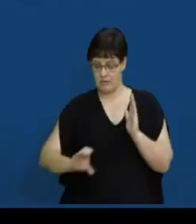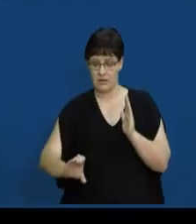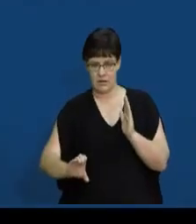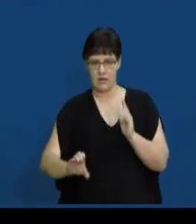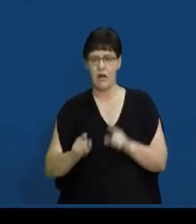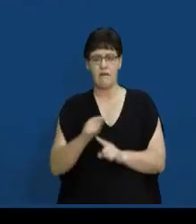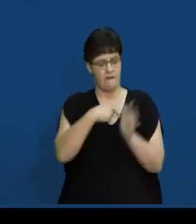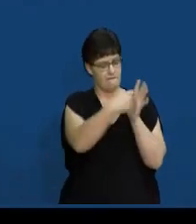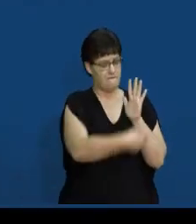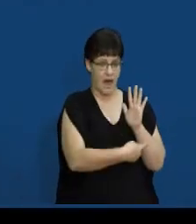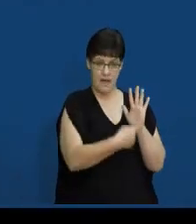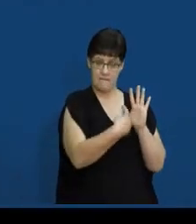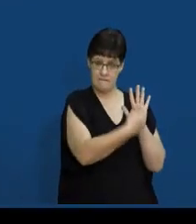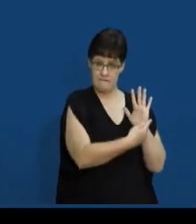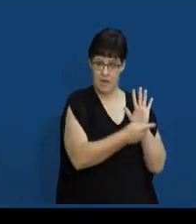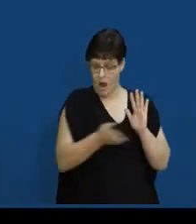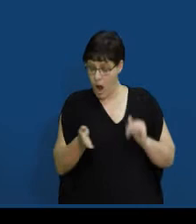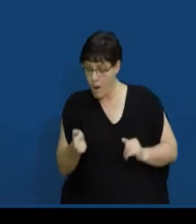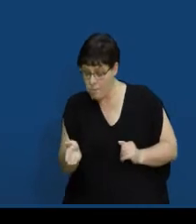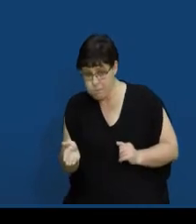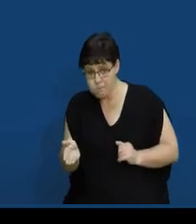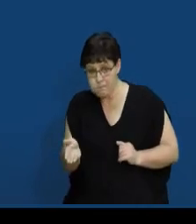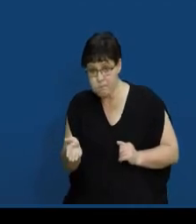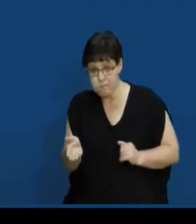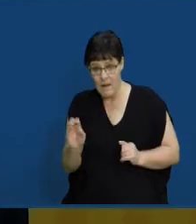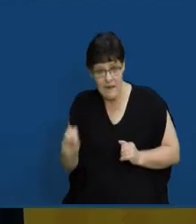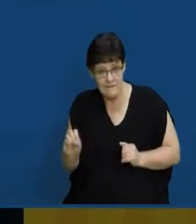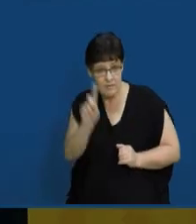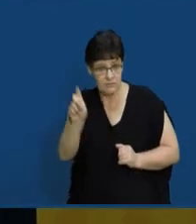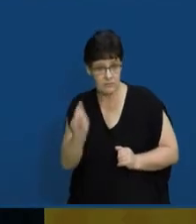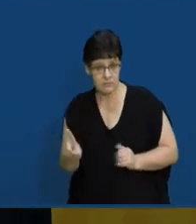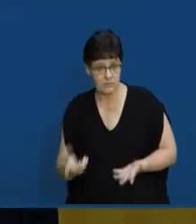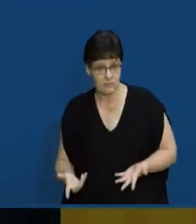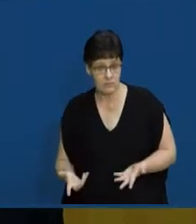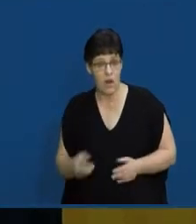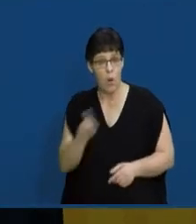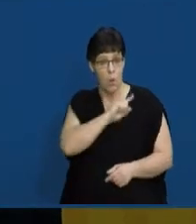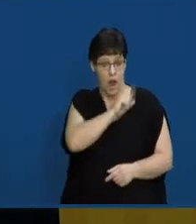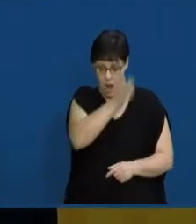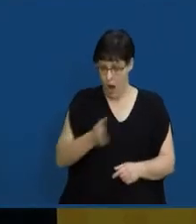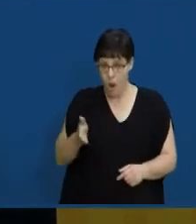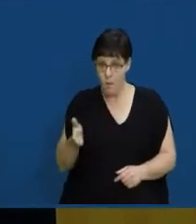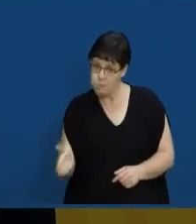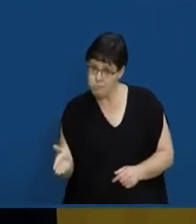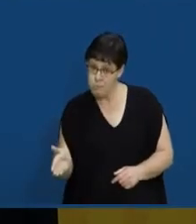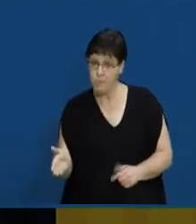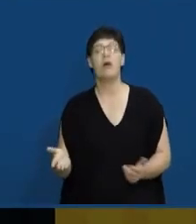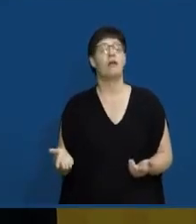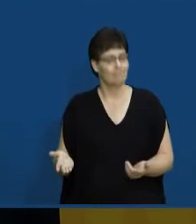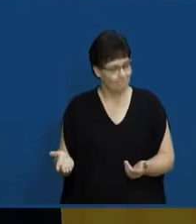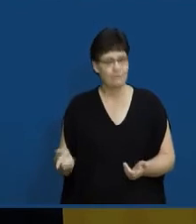of these 5 are appearing. Because if they are appearing, it means that